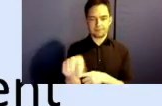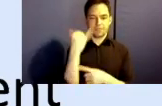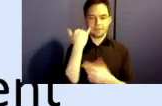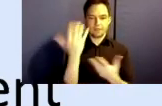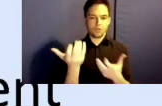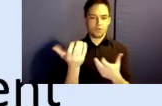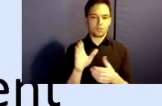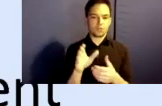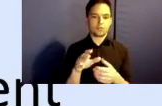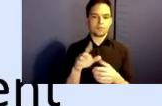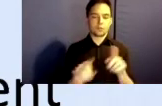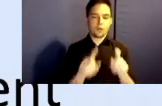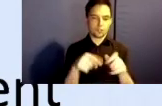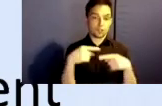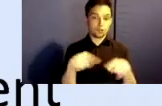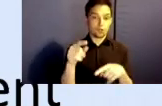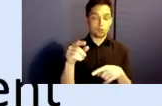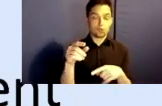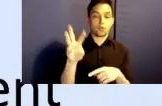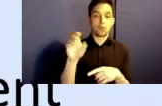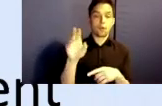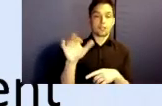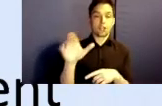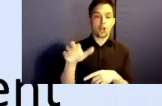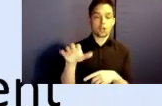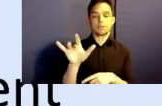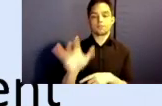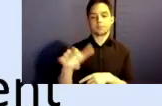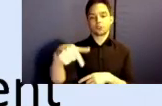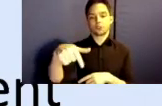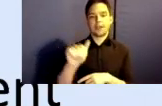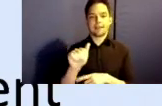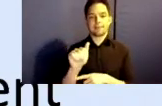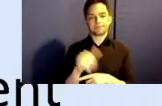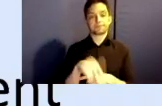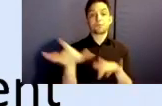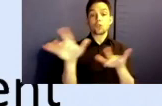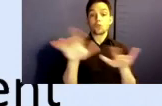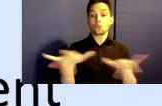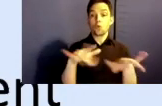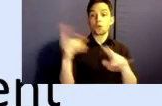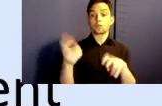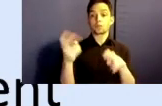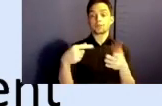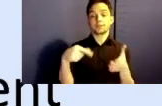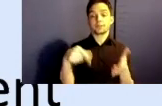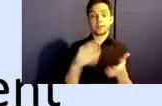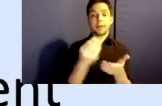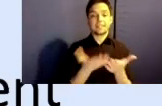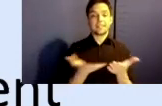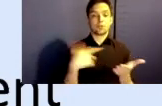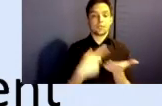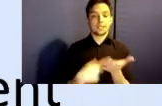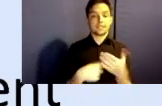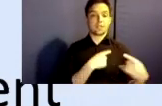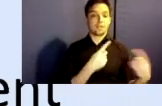raise questions during the webinar. Please note that the recording of the webinar, as well as the materials we discussed today, will